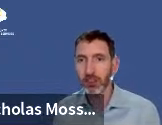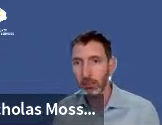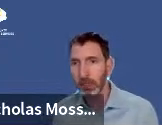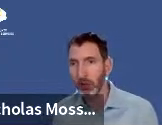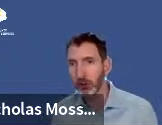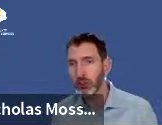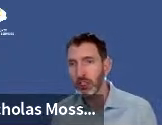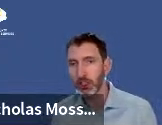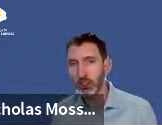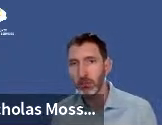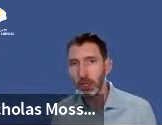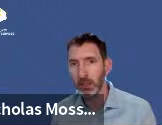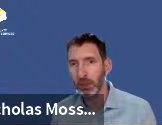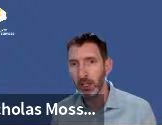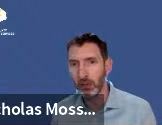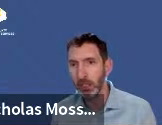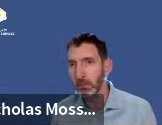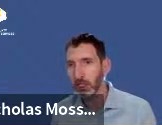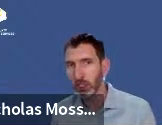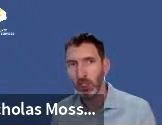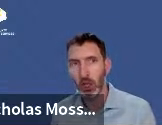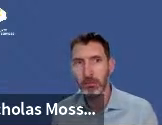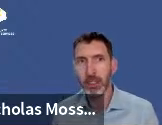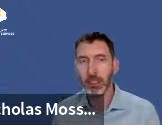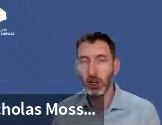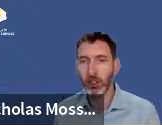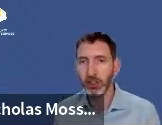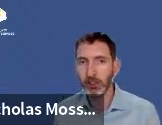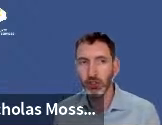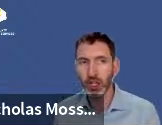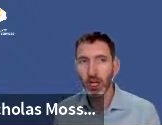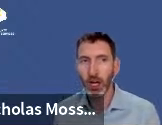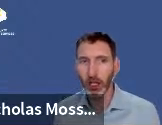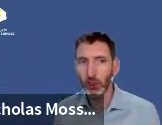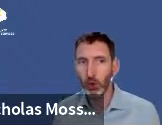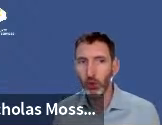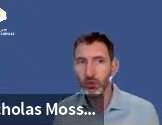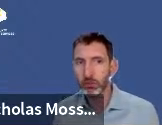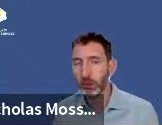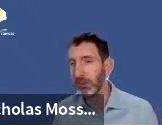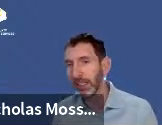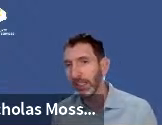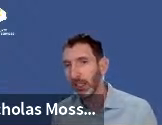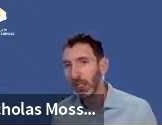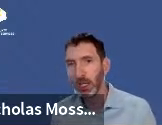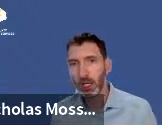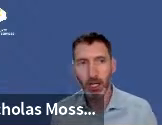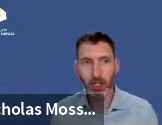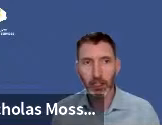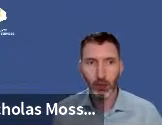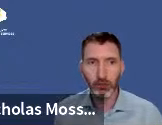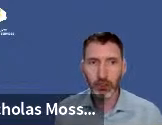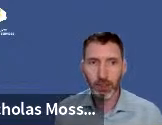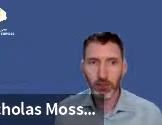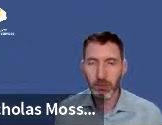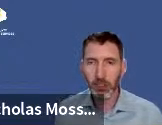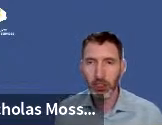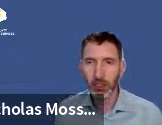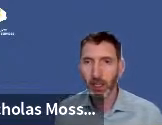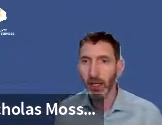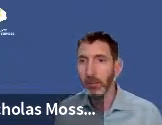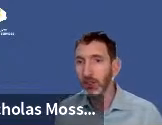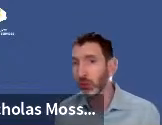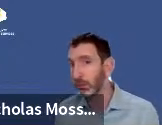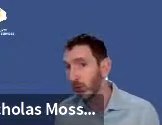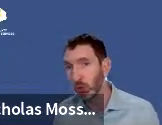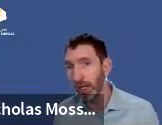Berkeley is a separate health jurisdiction, but we are very much in alignment on these goals, preventing COVID